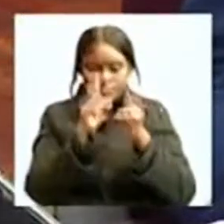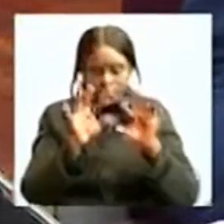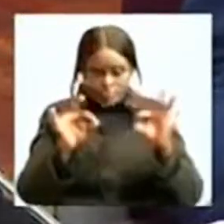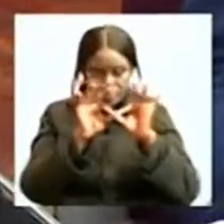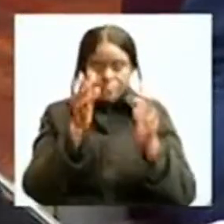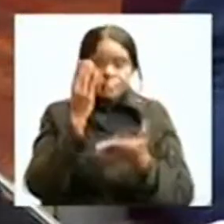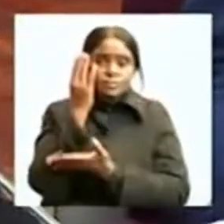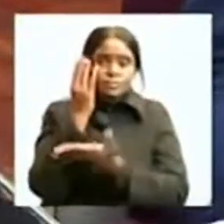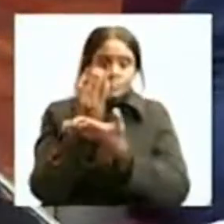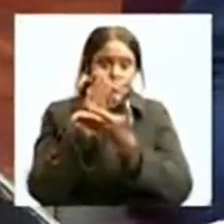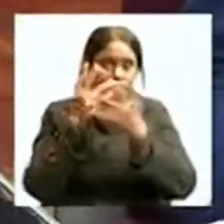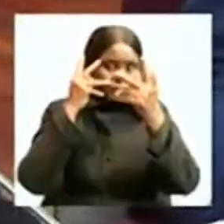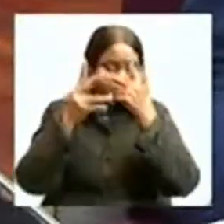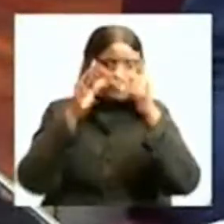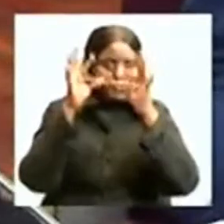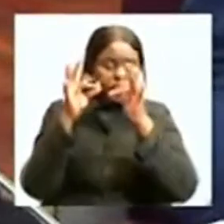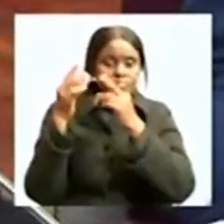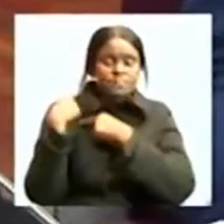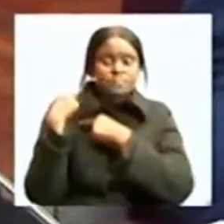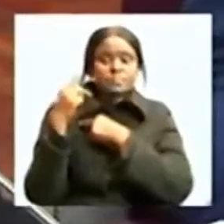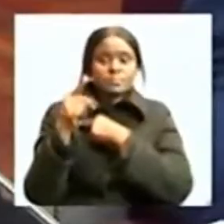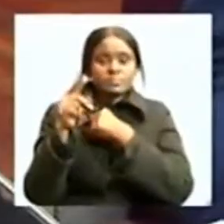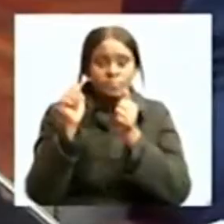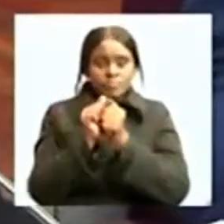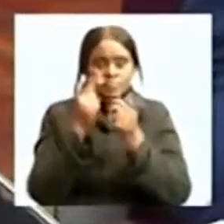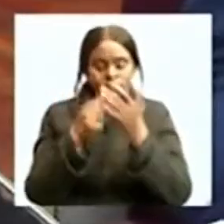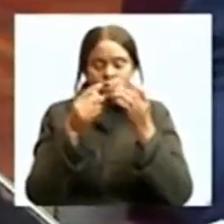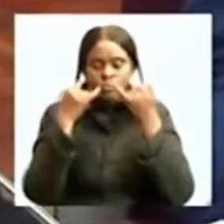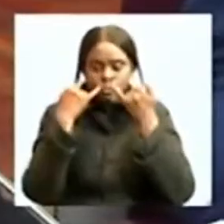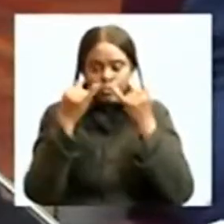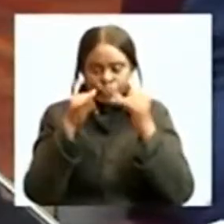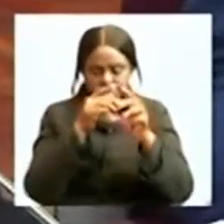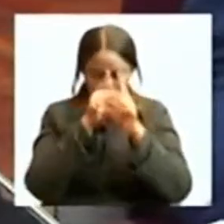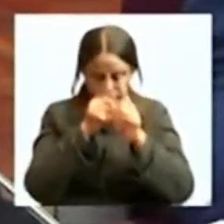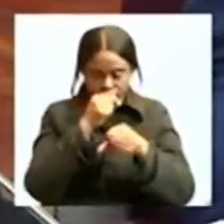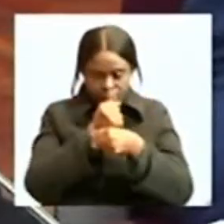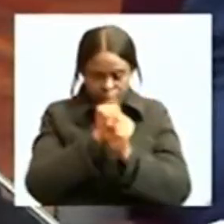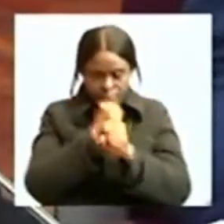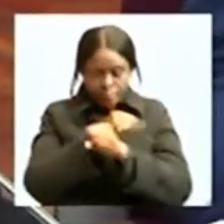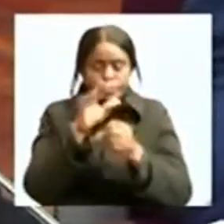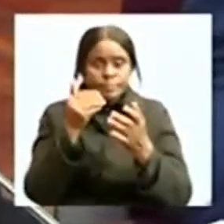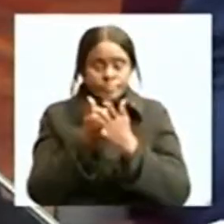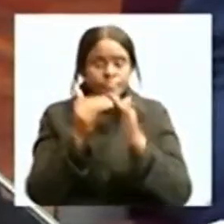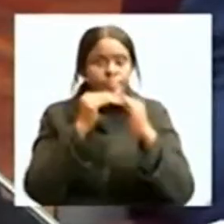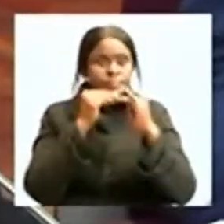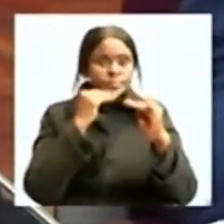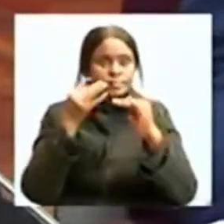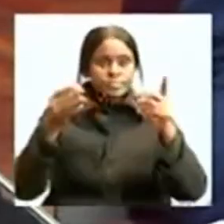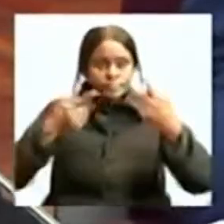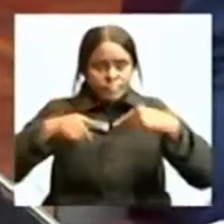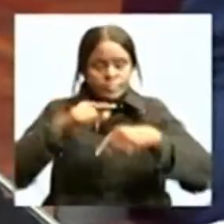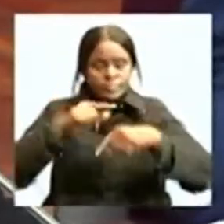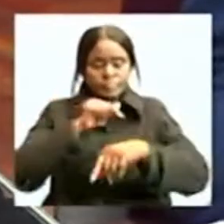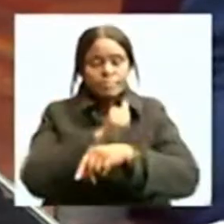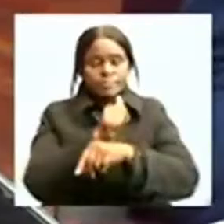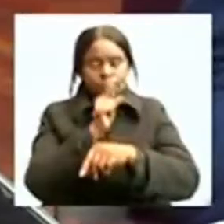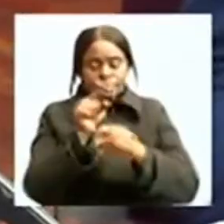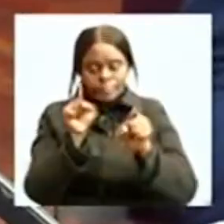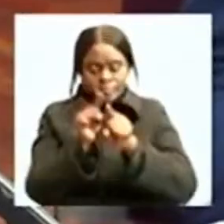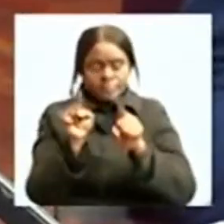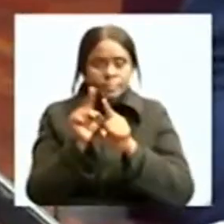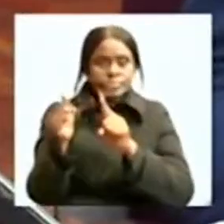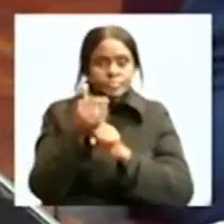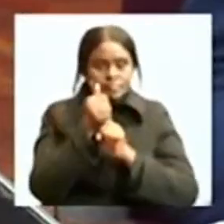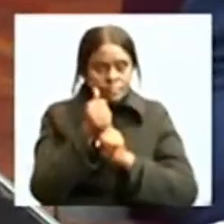significantly improved transparency, accountability, and data-driven decision-making across all levels of local authorities,